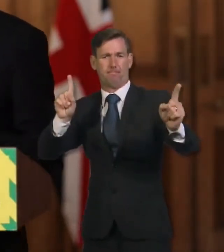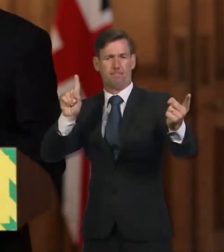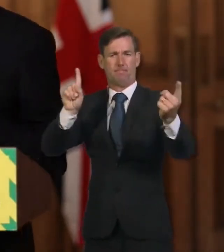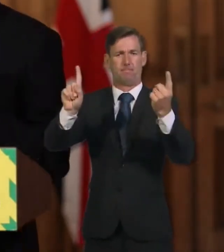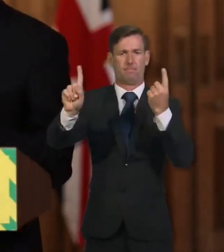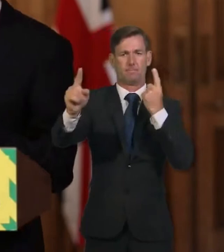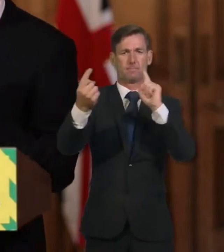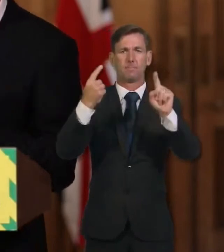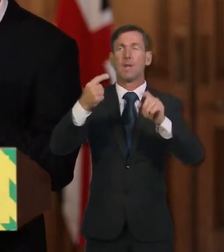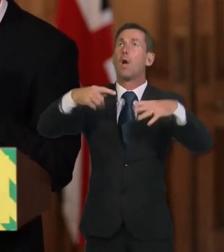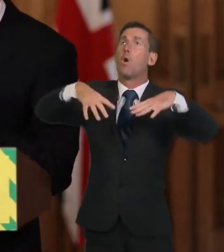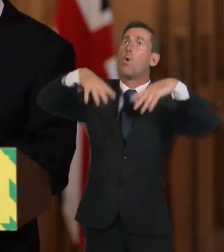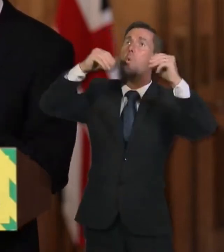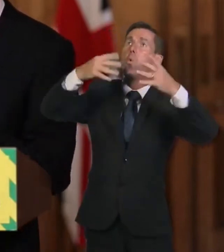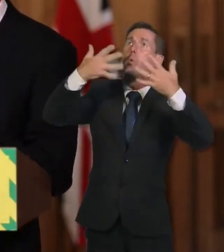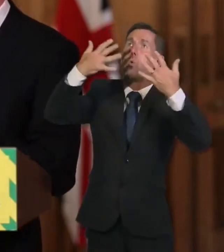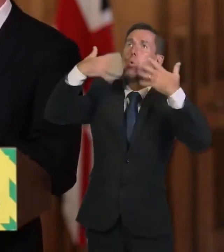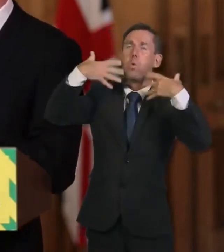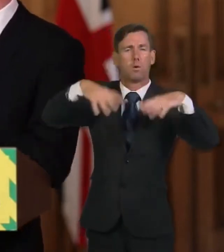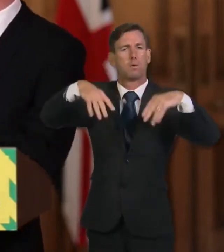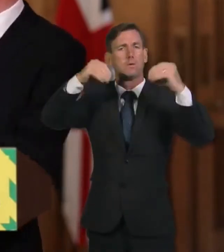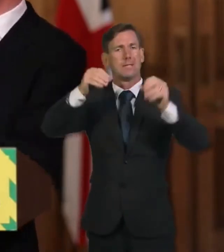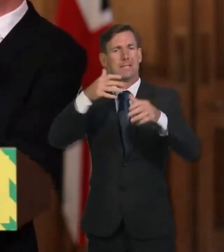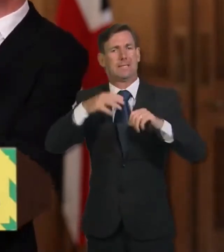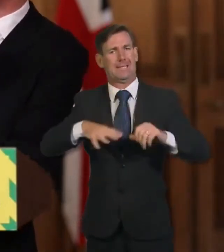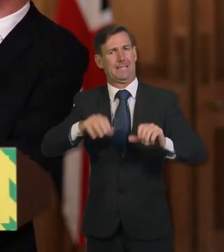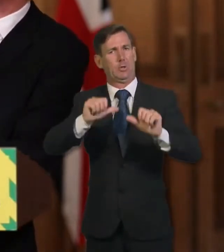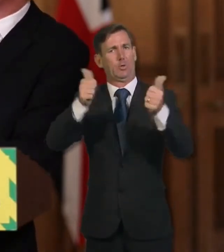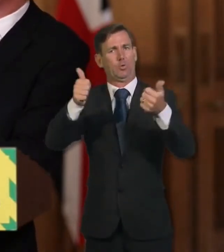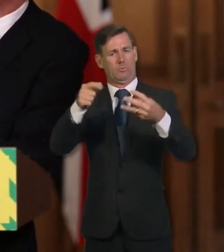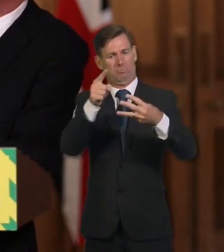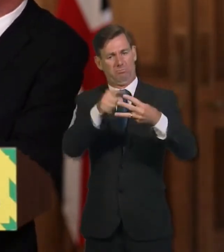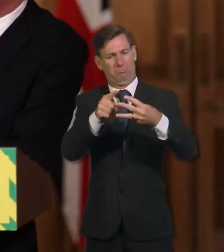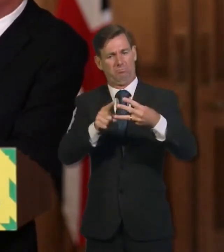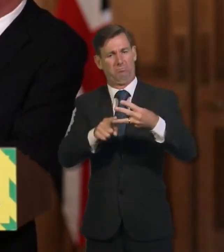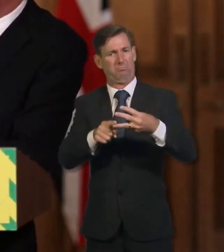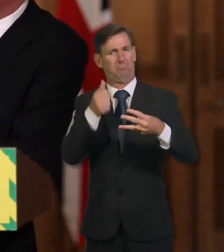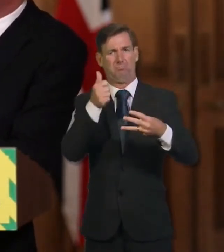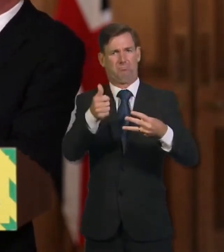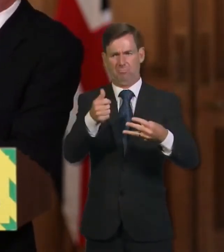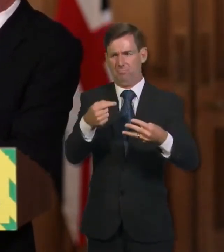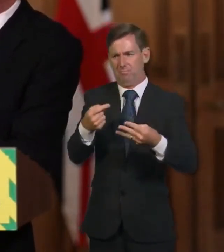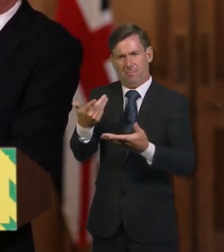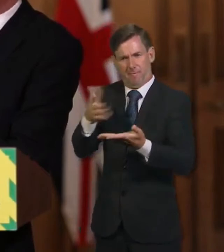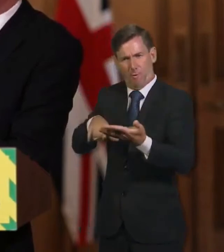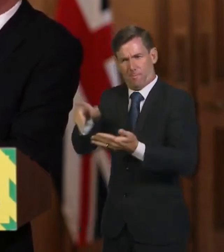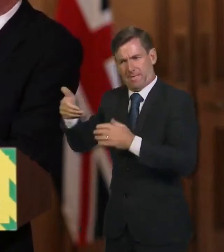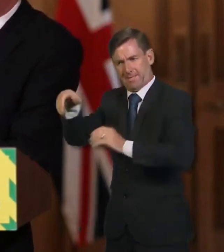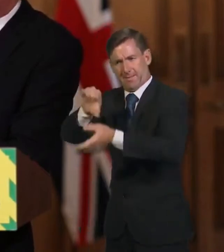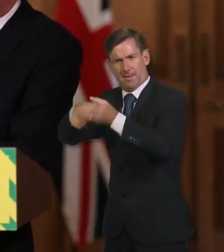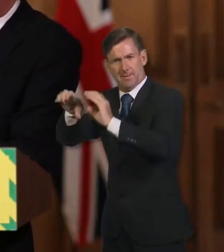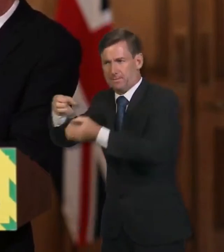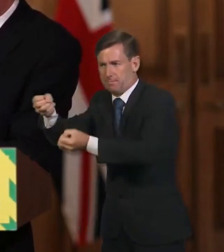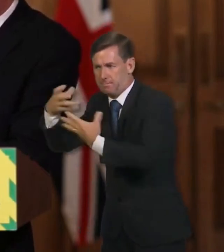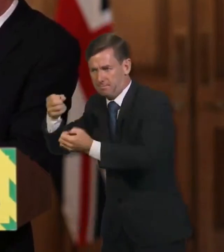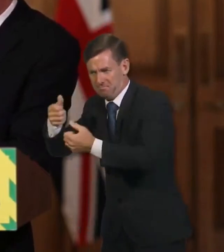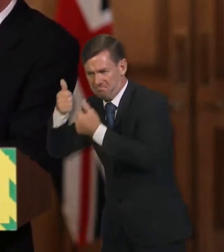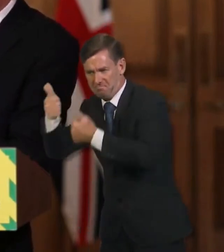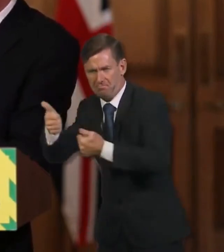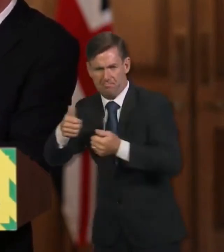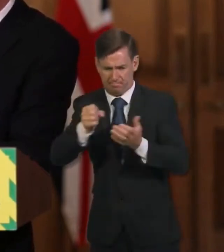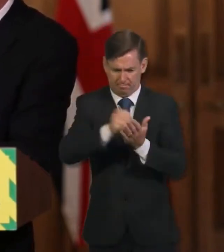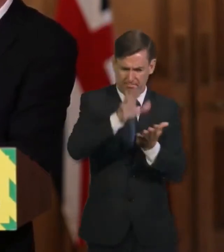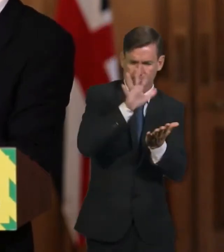by the science. In terms of the timings of this, clearly we have a rolling programme of reopening, and as that